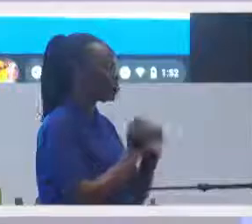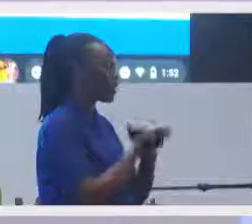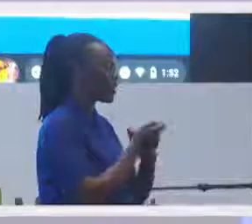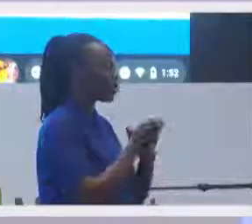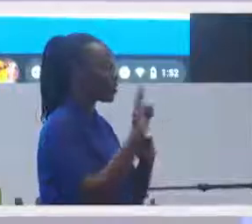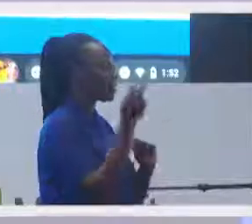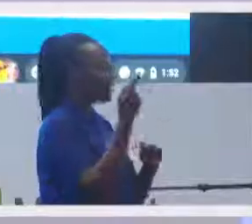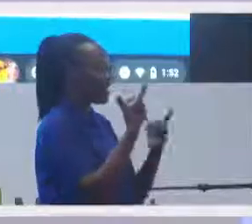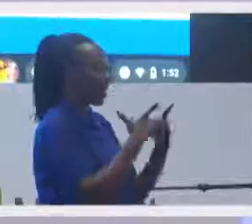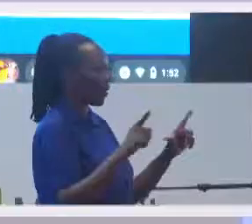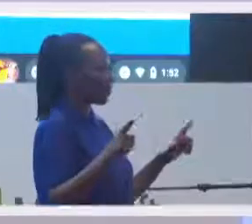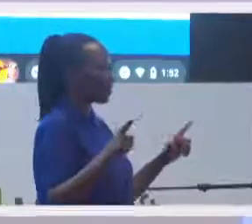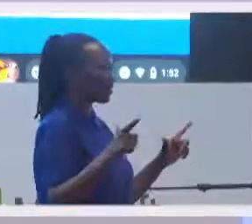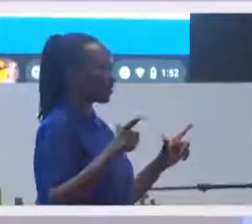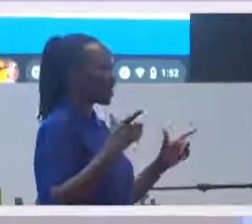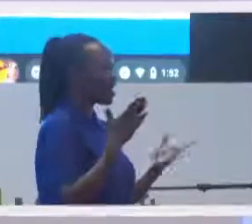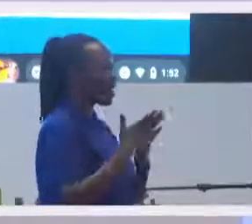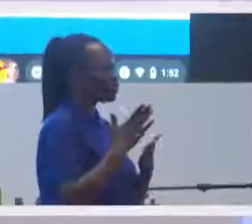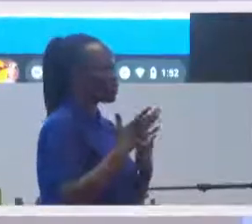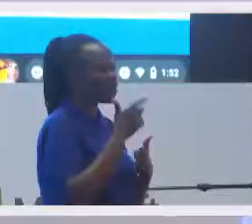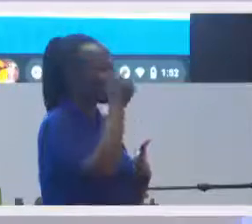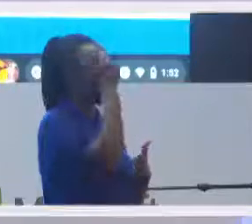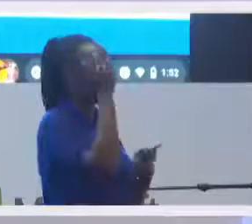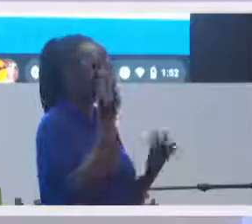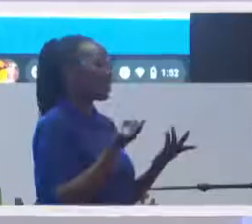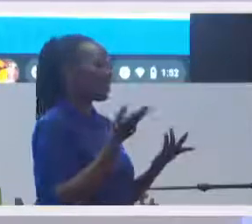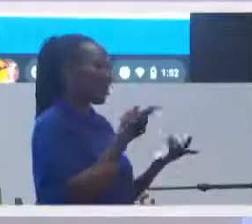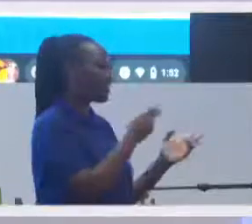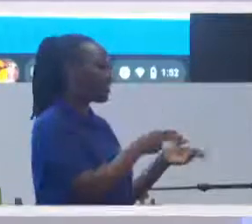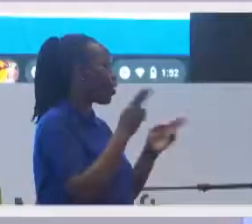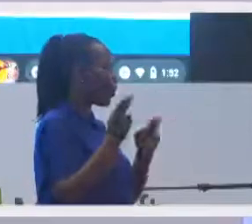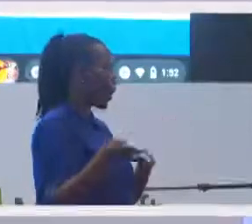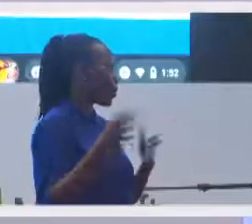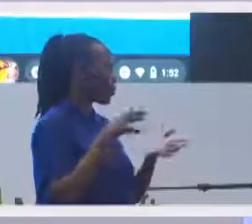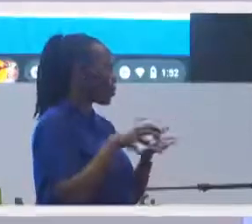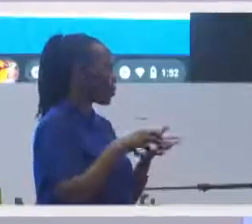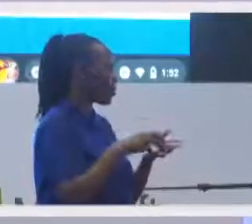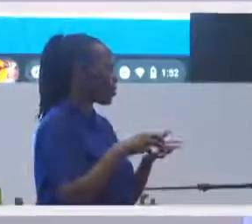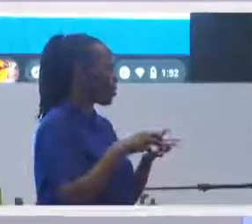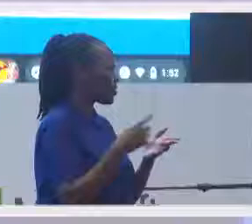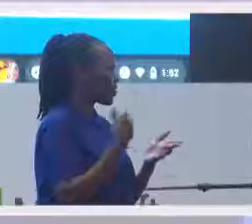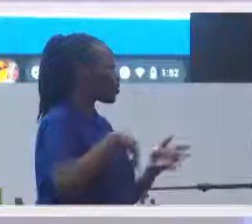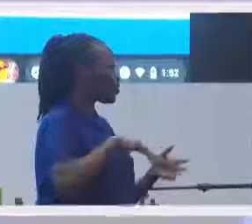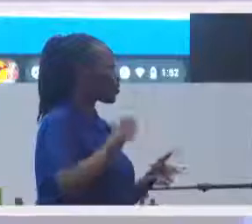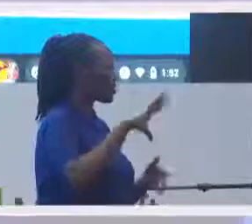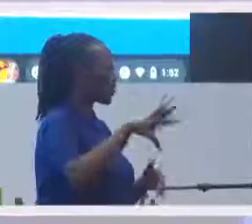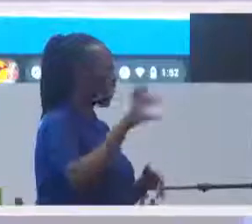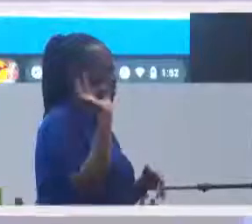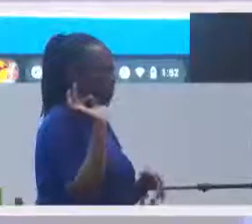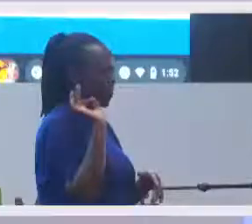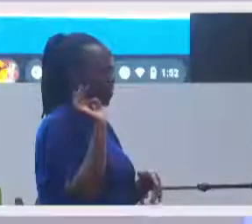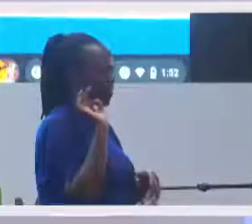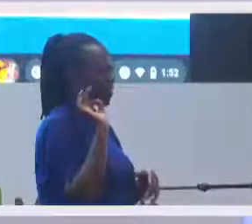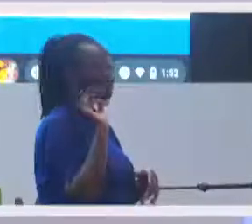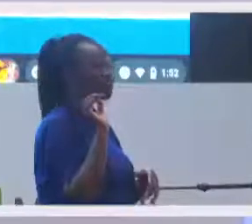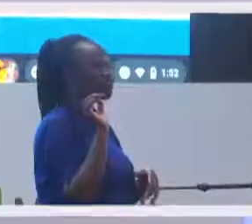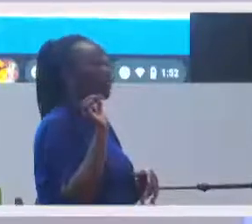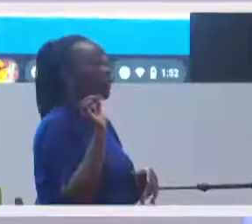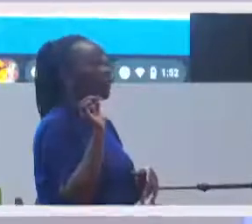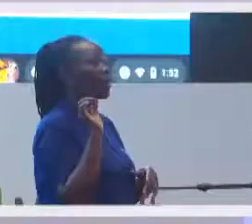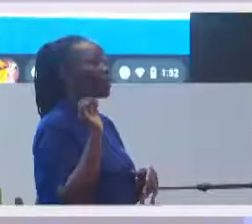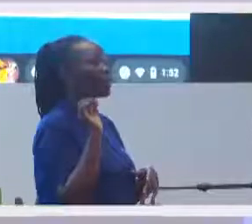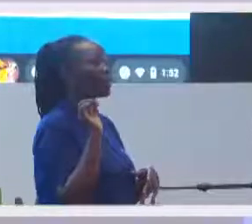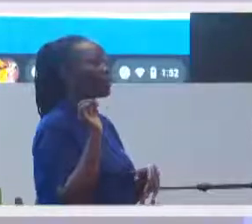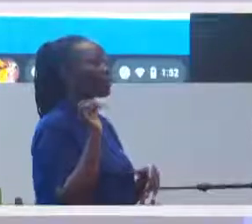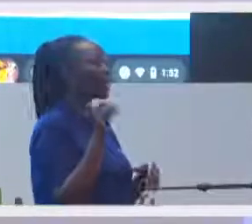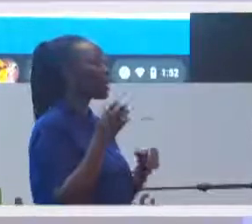language, actually, because that's a common situation that we find. And it